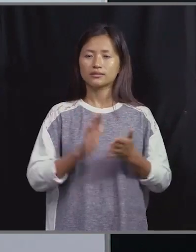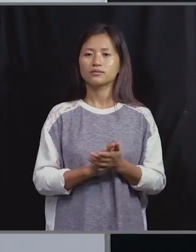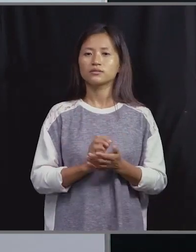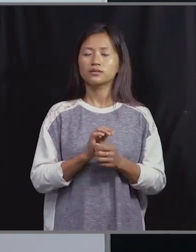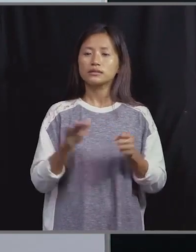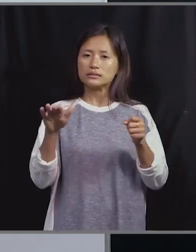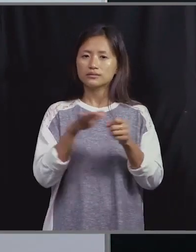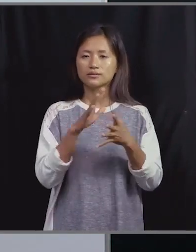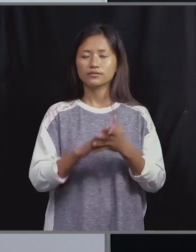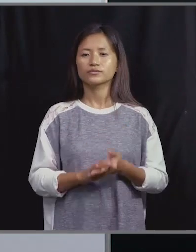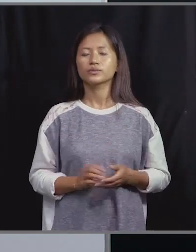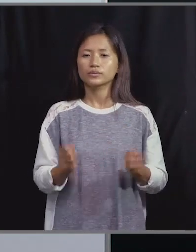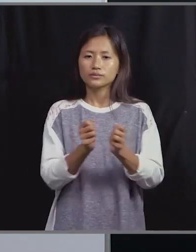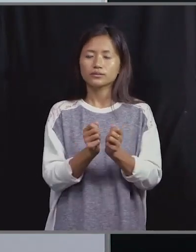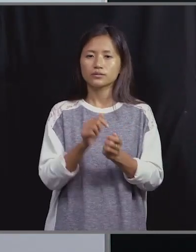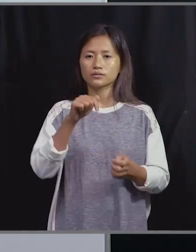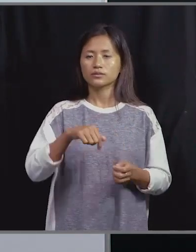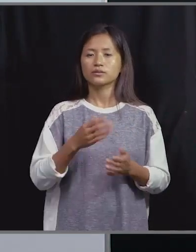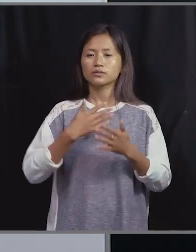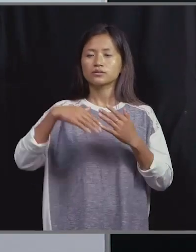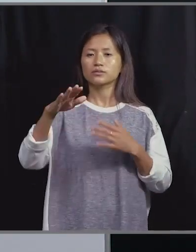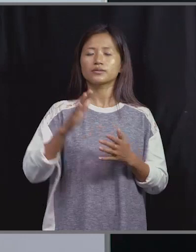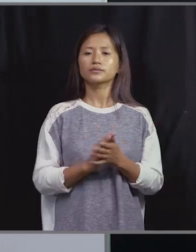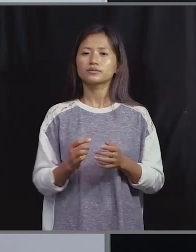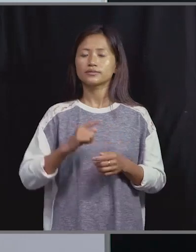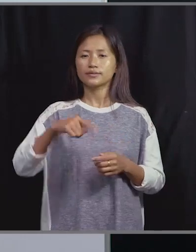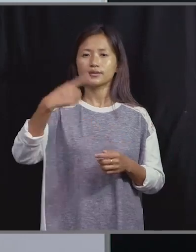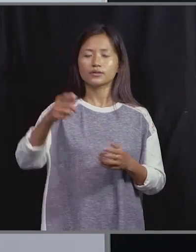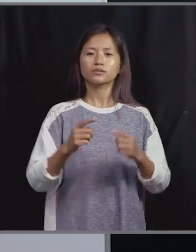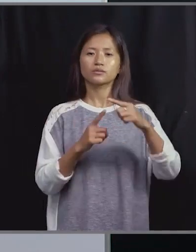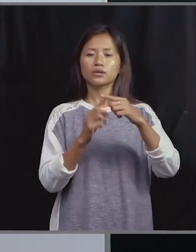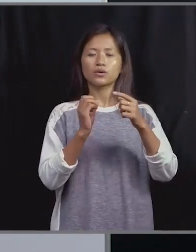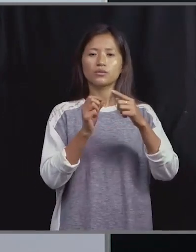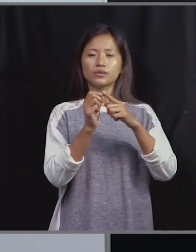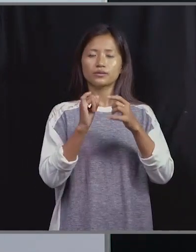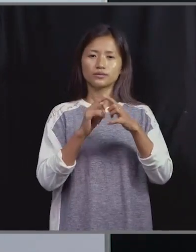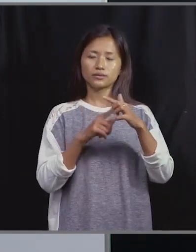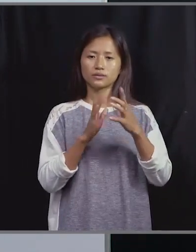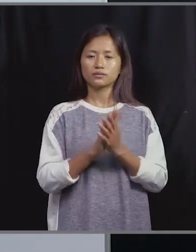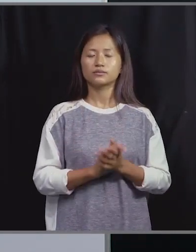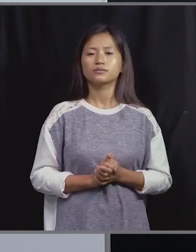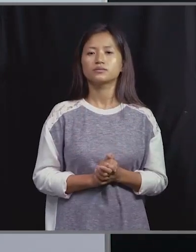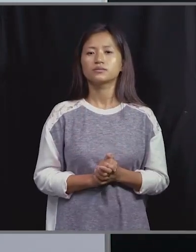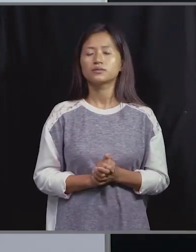enough. And with this, we will go to the next topic, that is the Deccan riot.